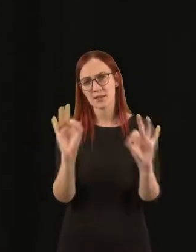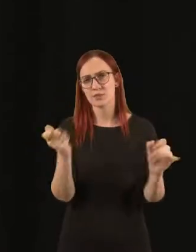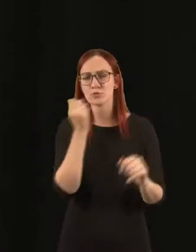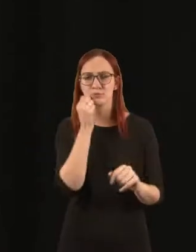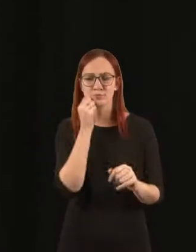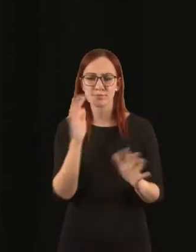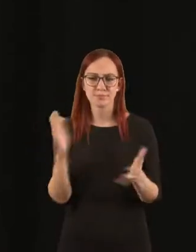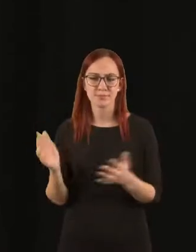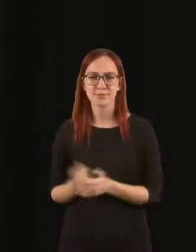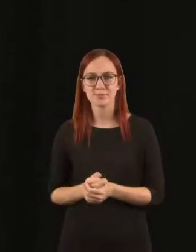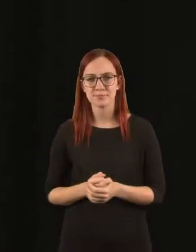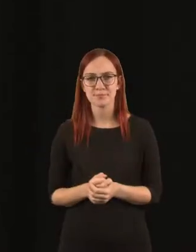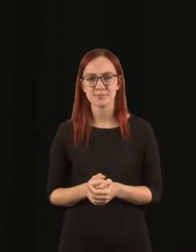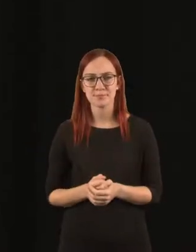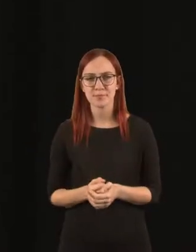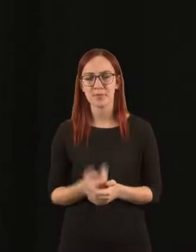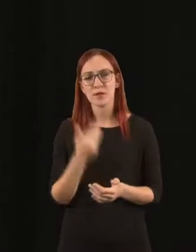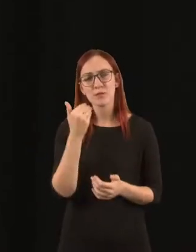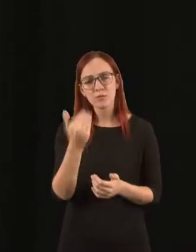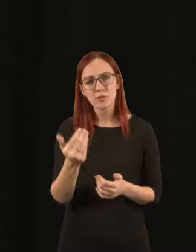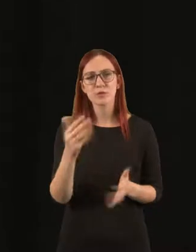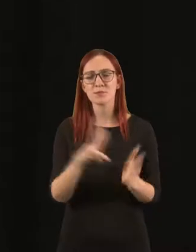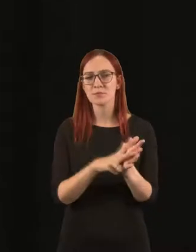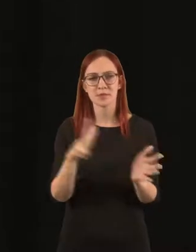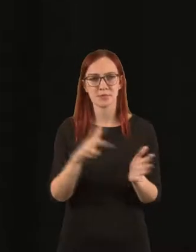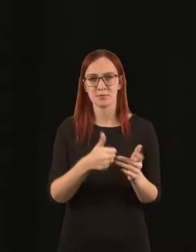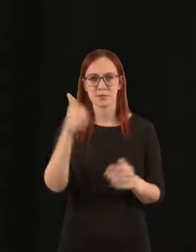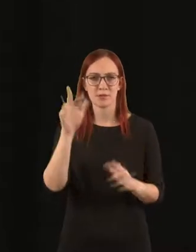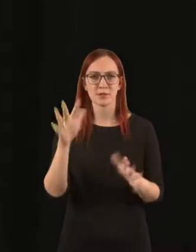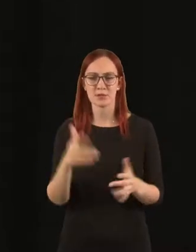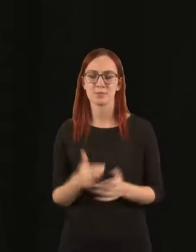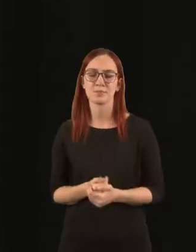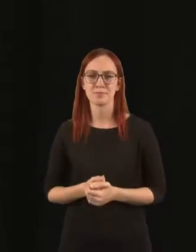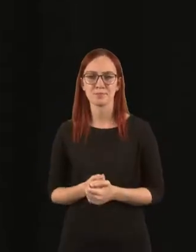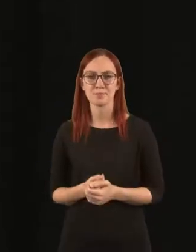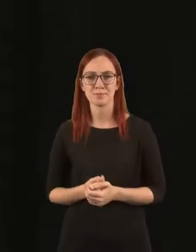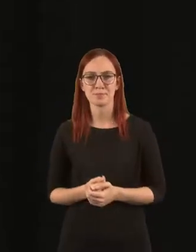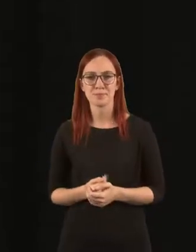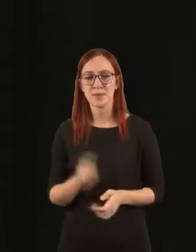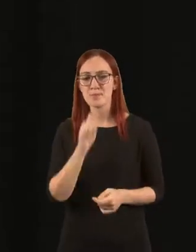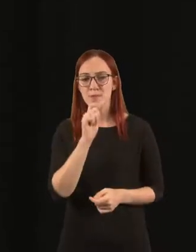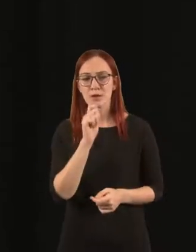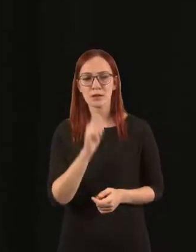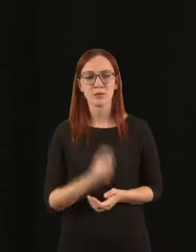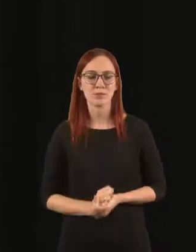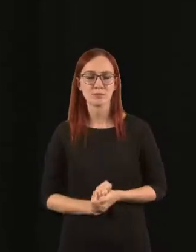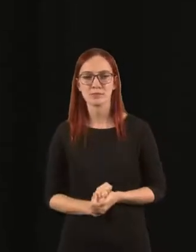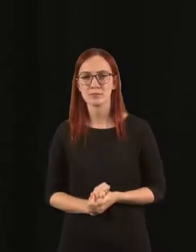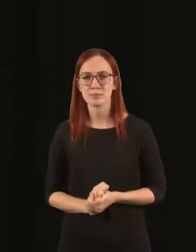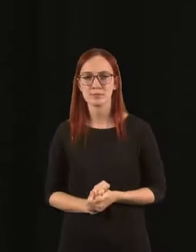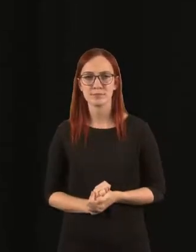for Lithuania? So could you please give your ideas?